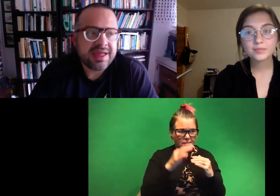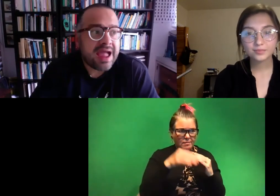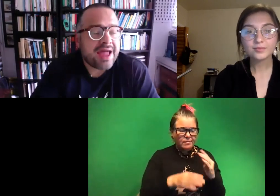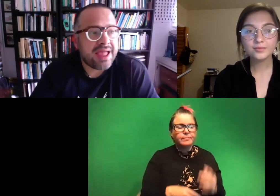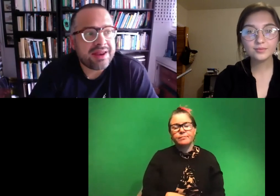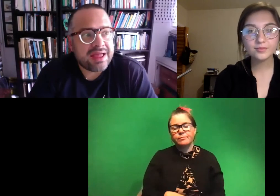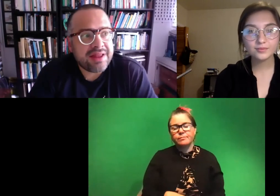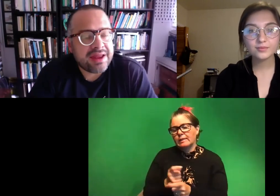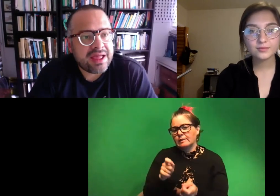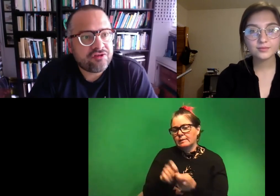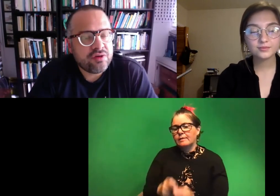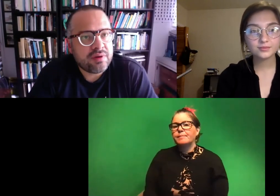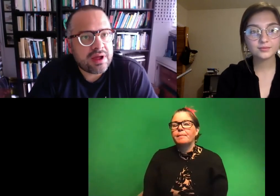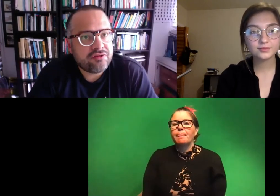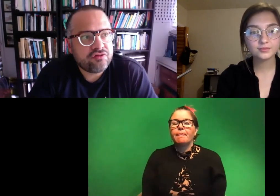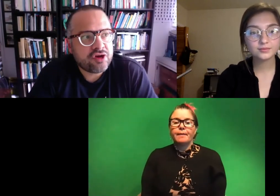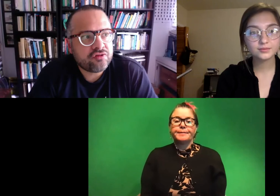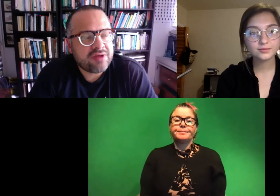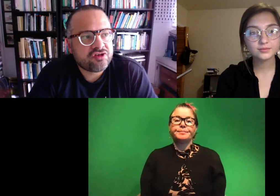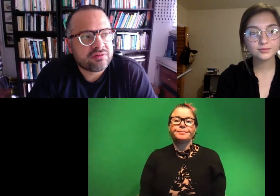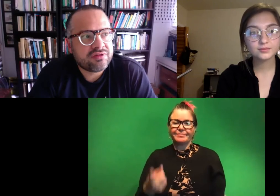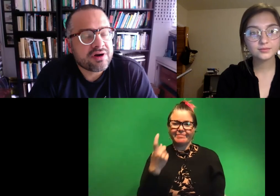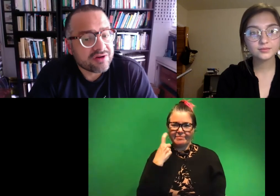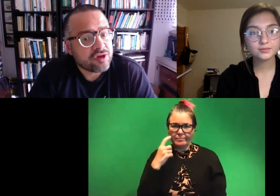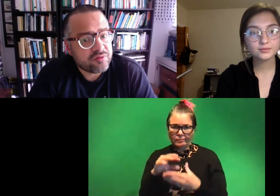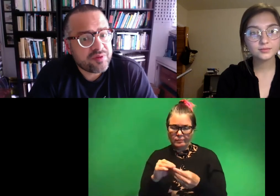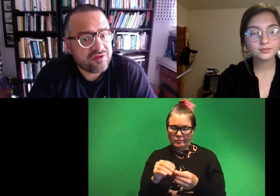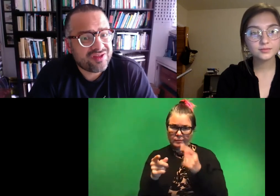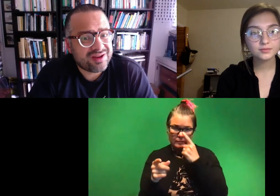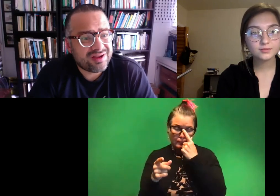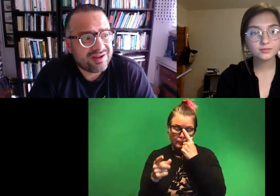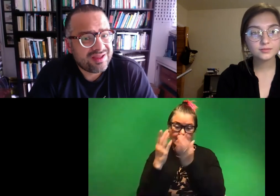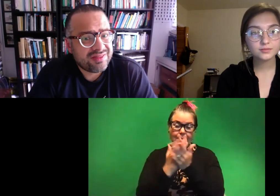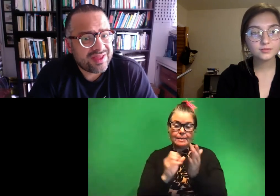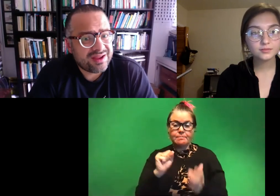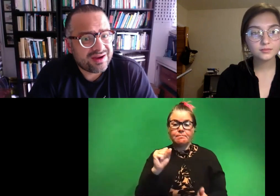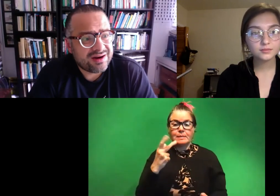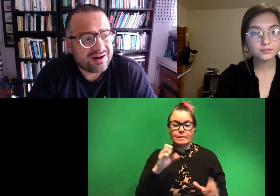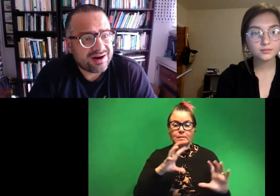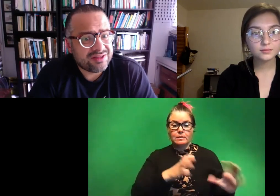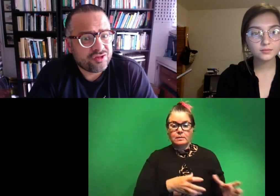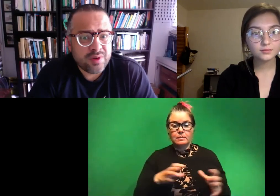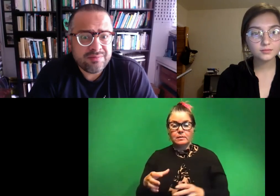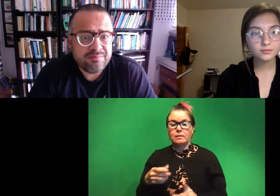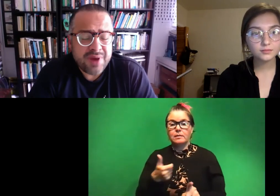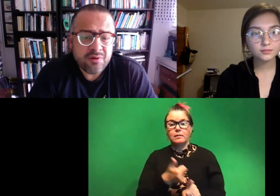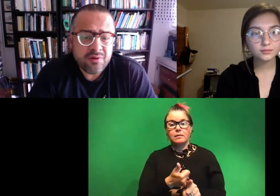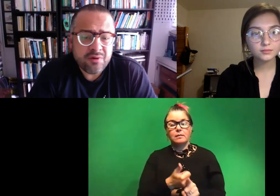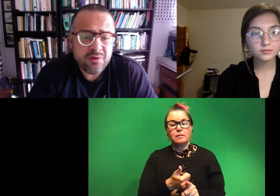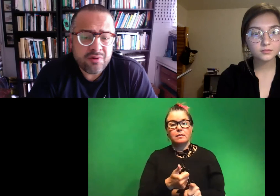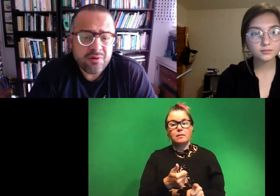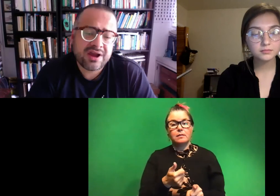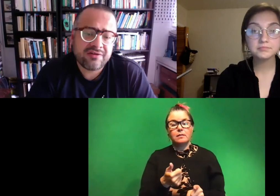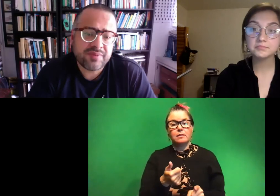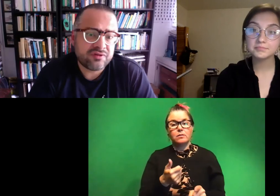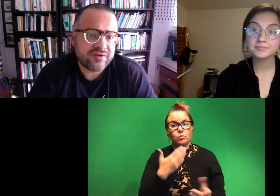exactly. And as you just mentioned, there are some species that are doing very